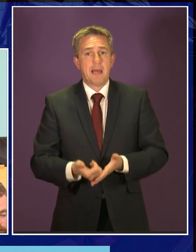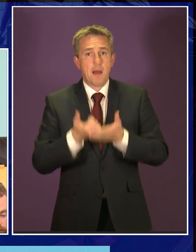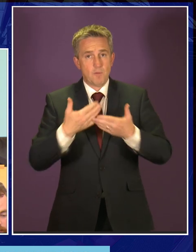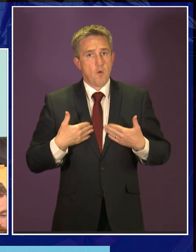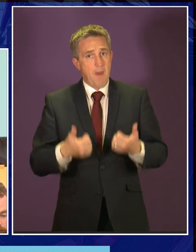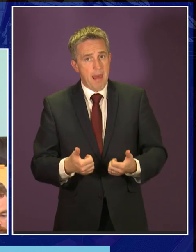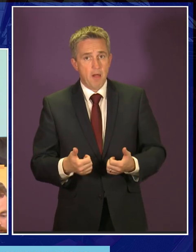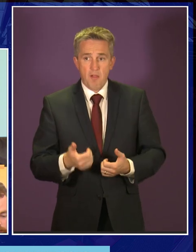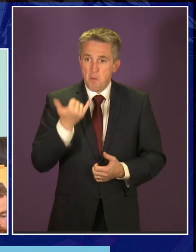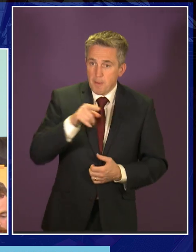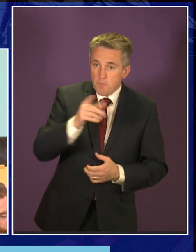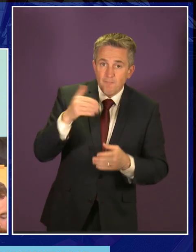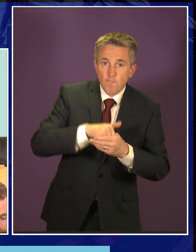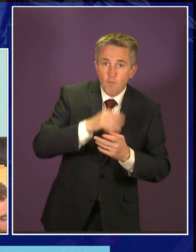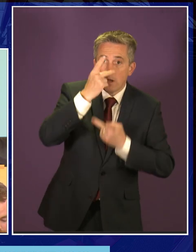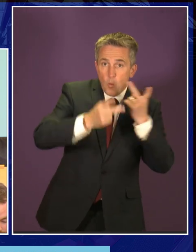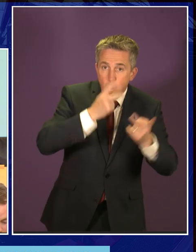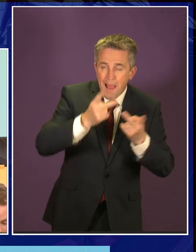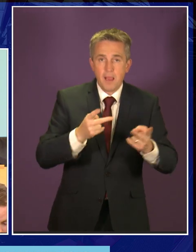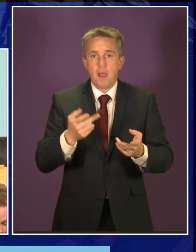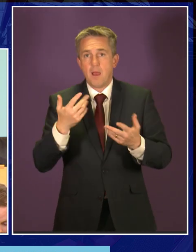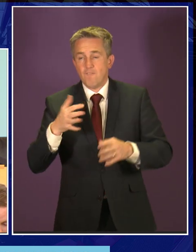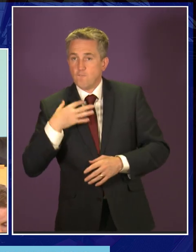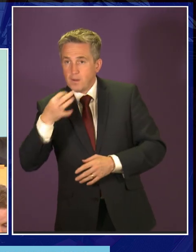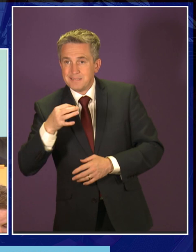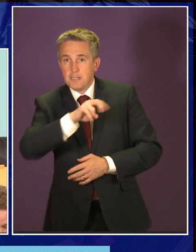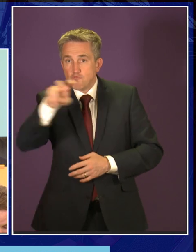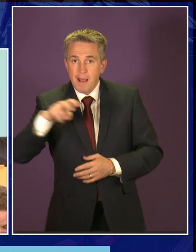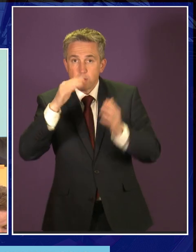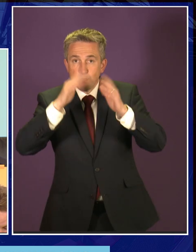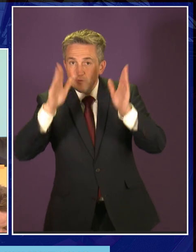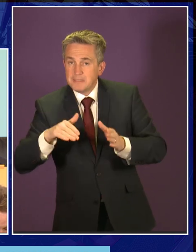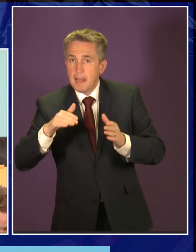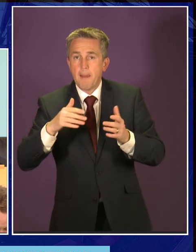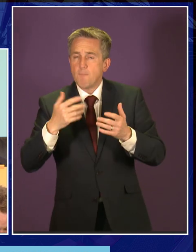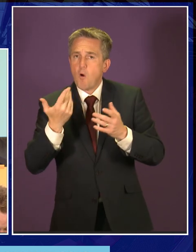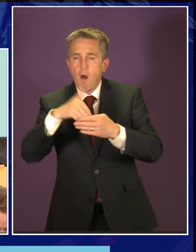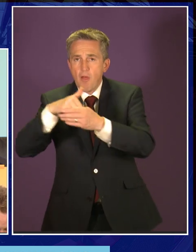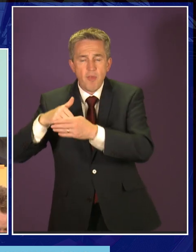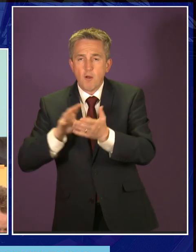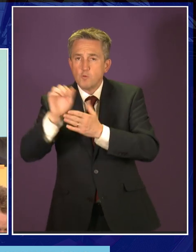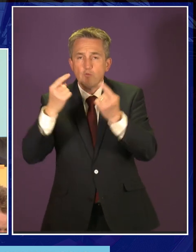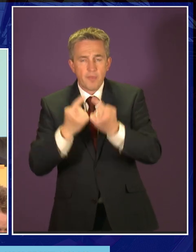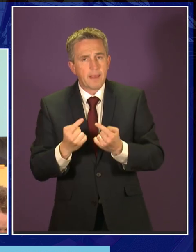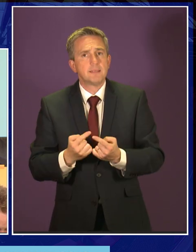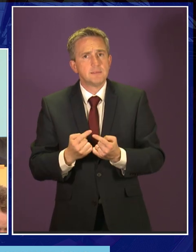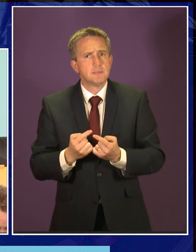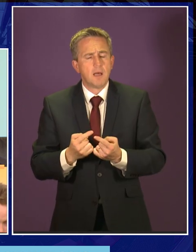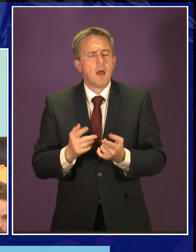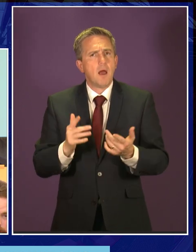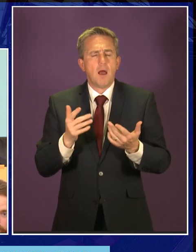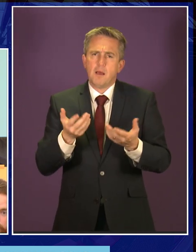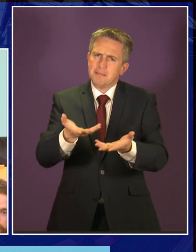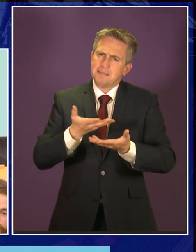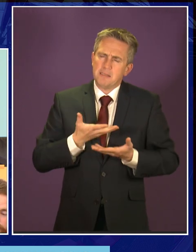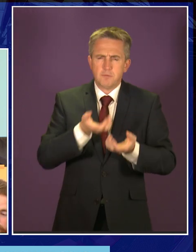choir, volunteered at a museum, taken part in any other number of ways, can attest that the relationships forged